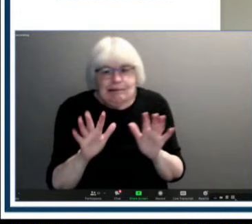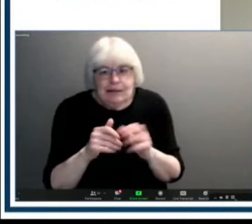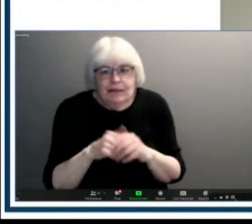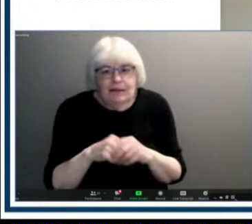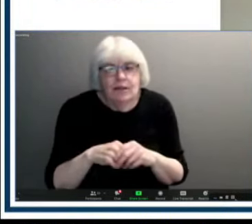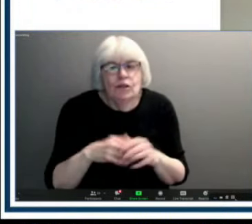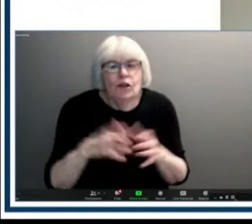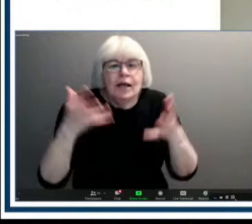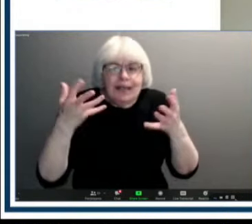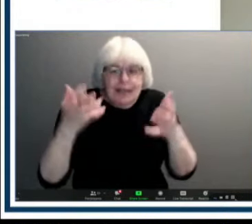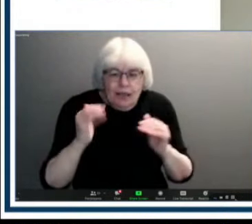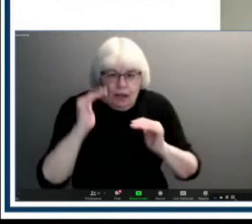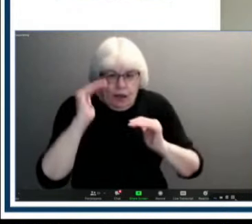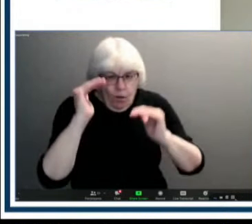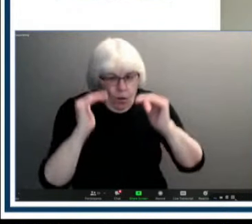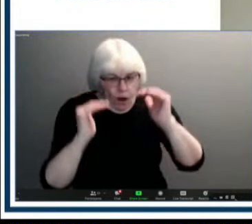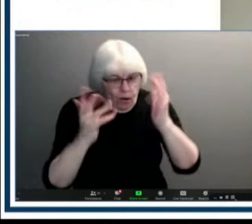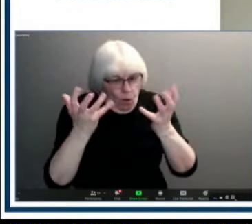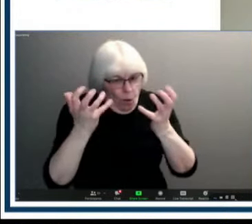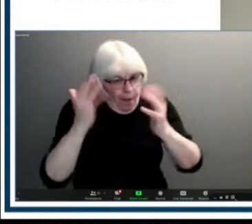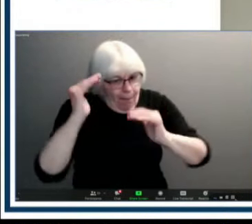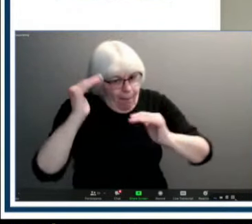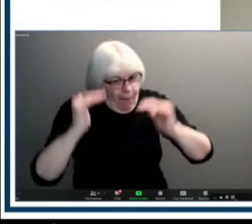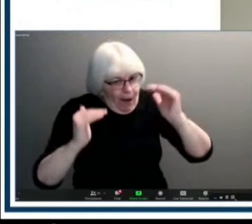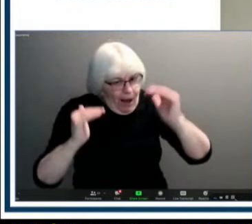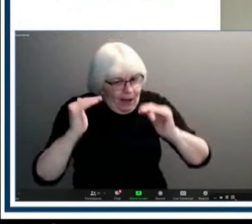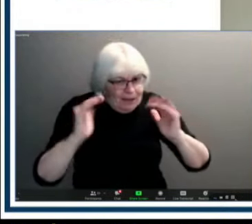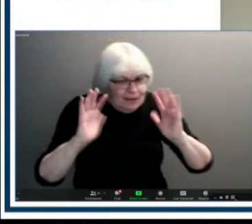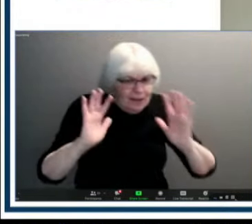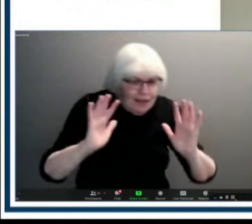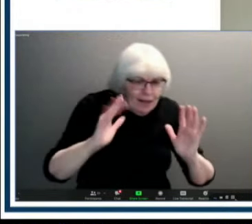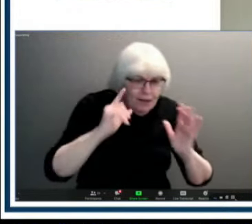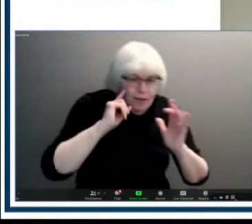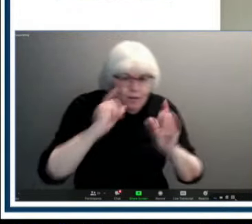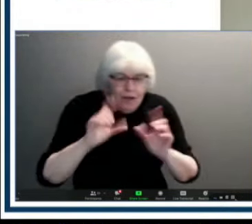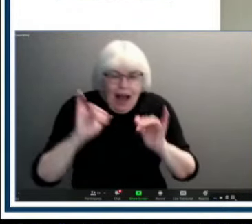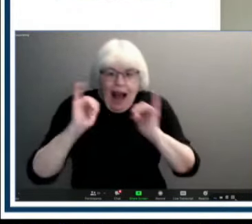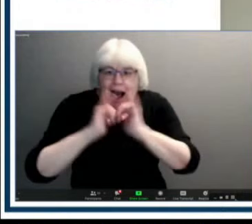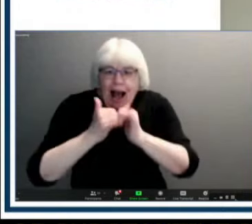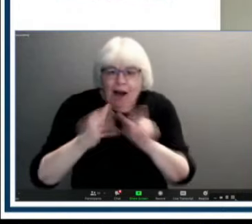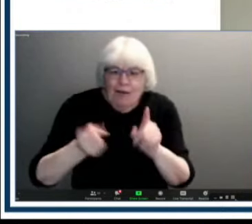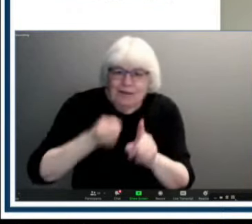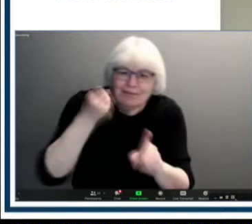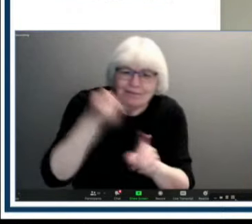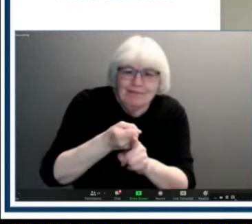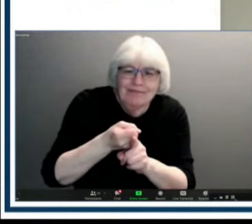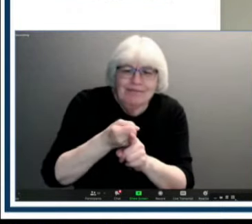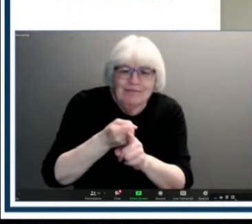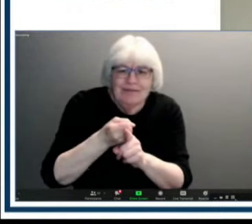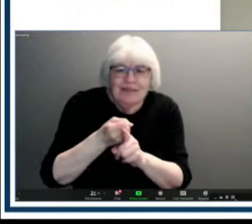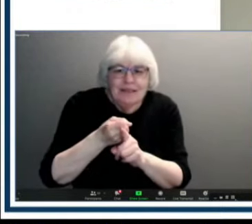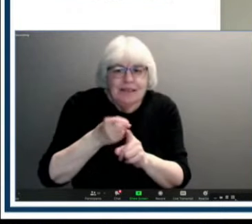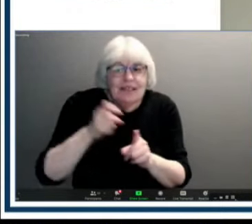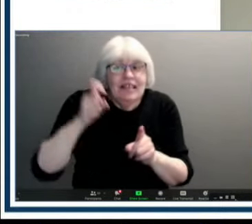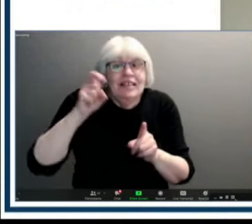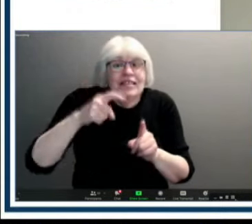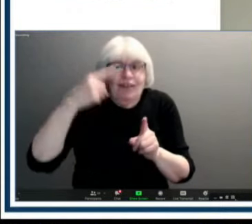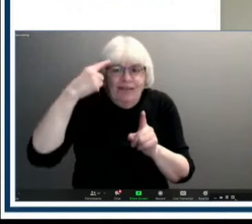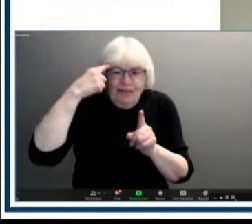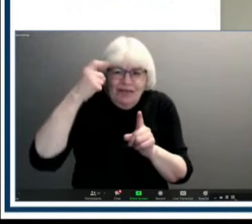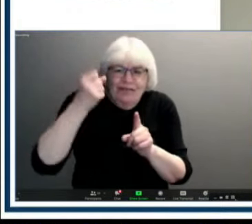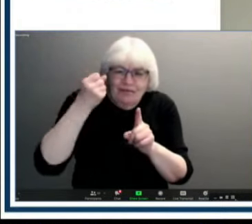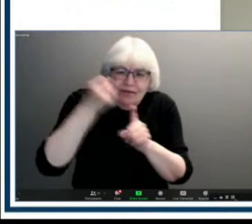So, and the significant impacts that we've had on people's mental and physical health from social isolation and stopping